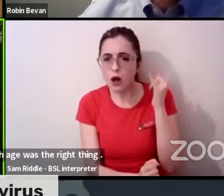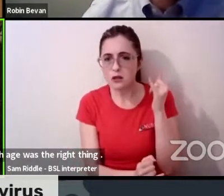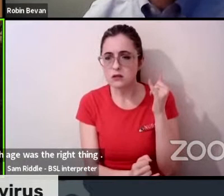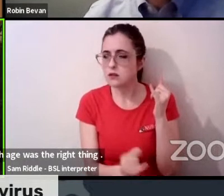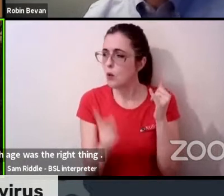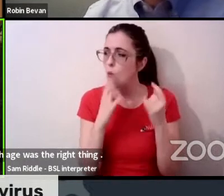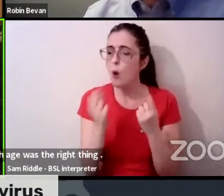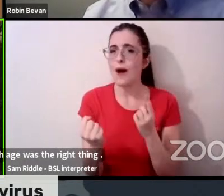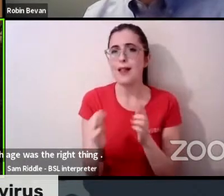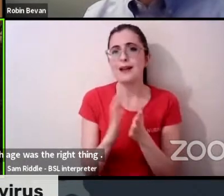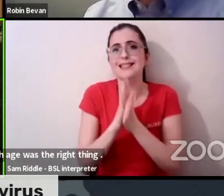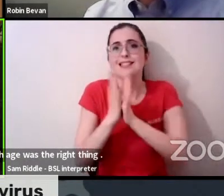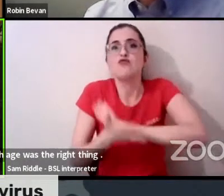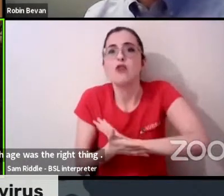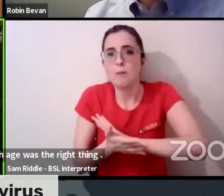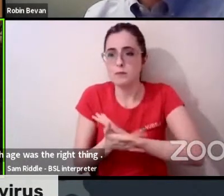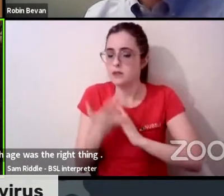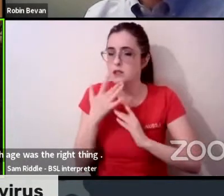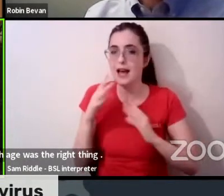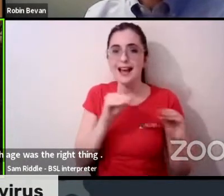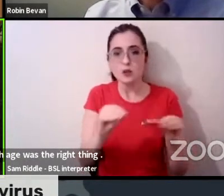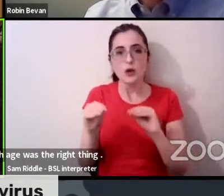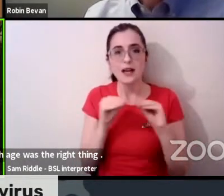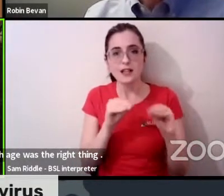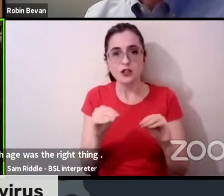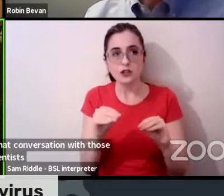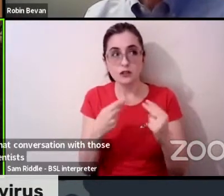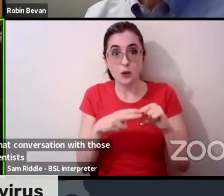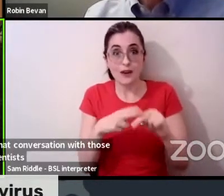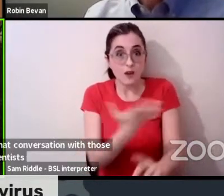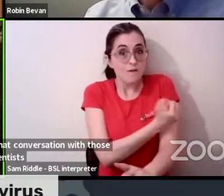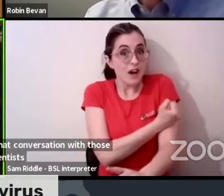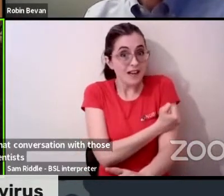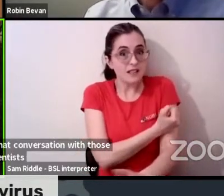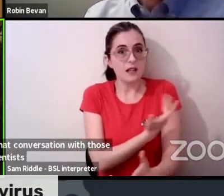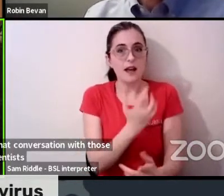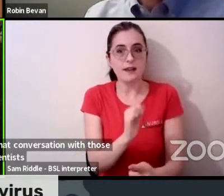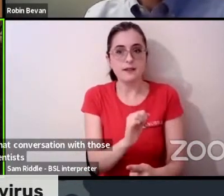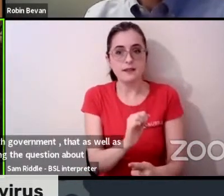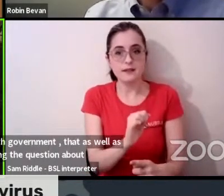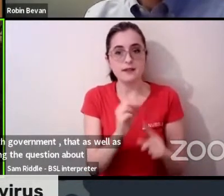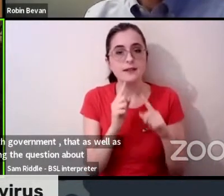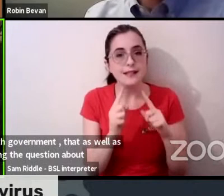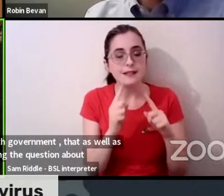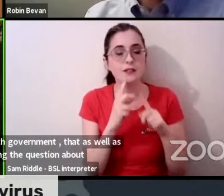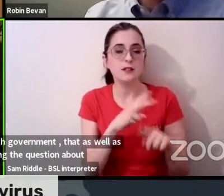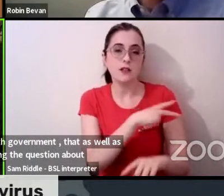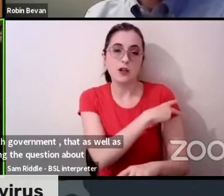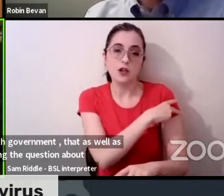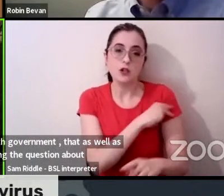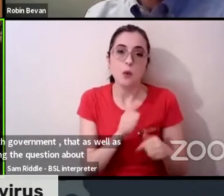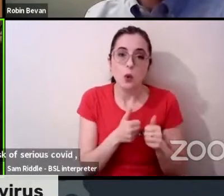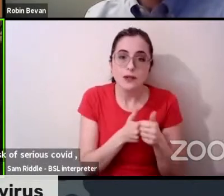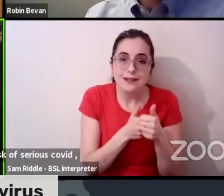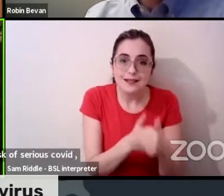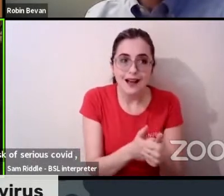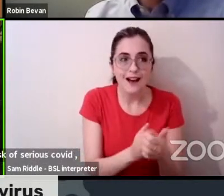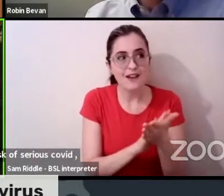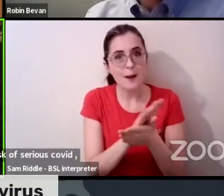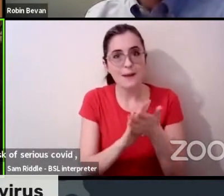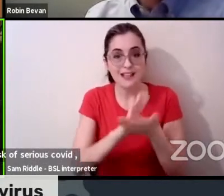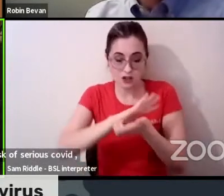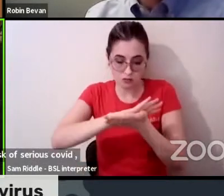service like education. And if you vaccinate teachers and support staff, then you reduce the risk of disruption to the running